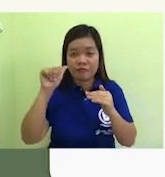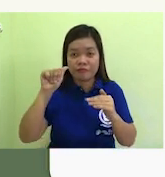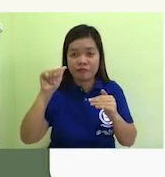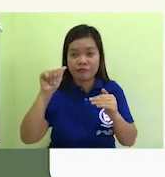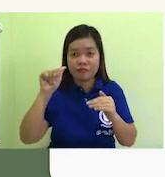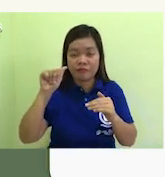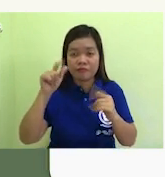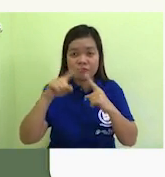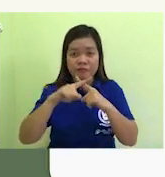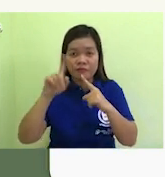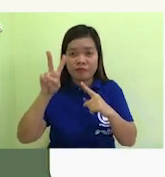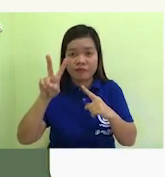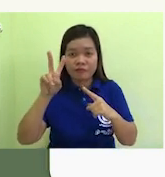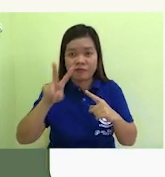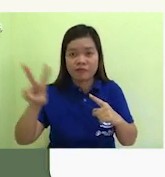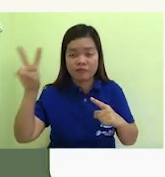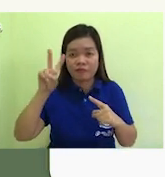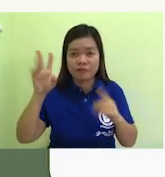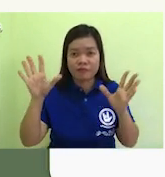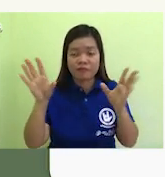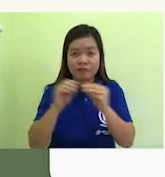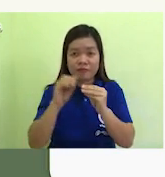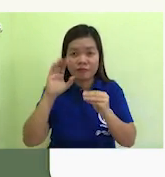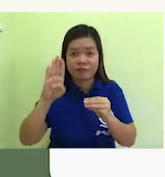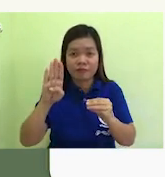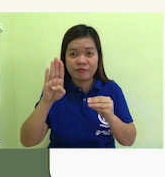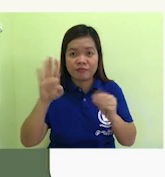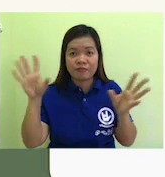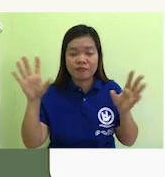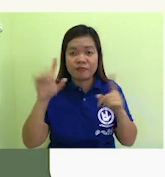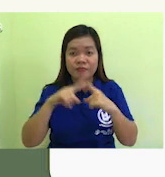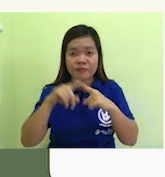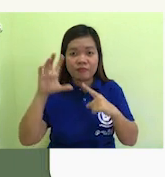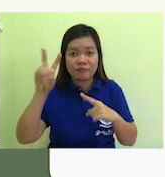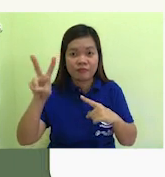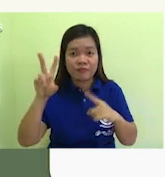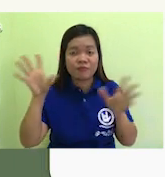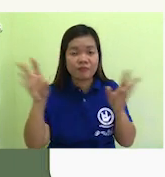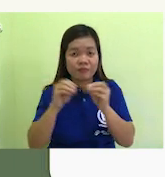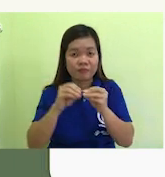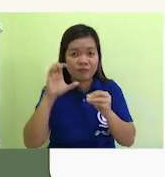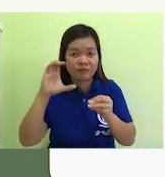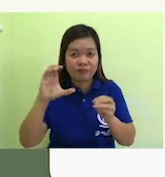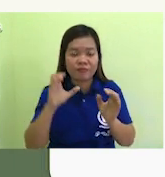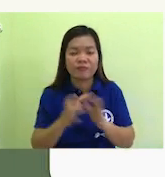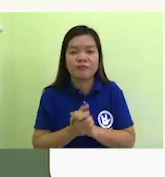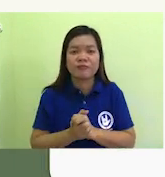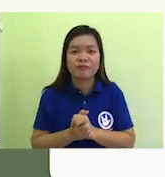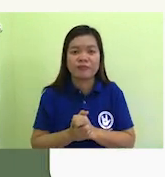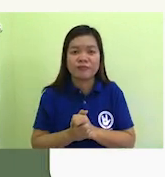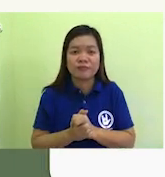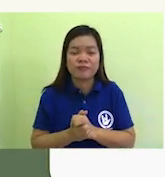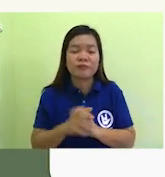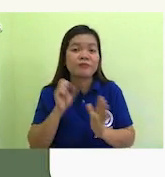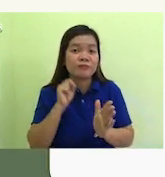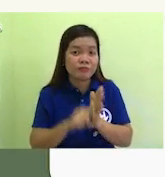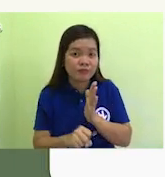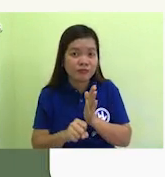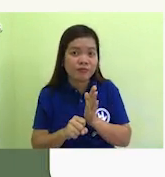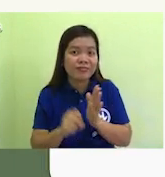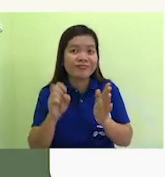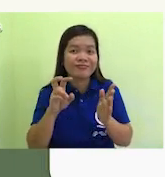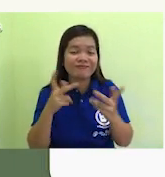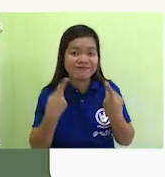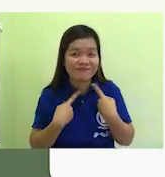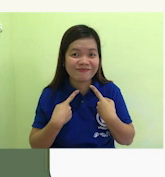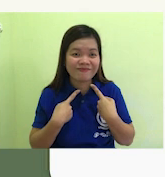12 equals a times 2 squared plus b times 2 plus c.